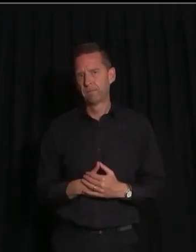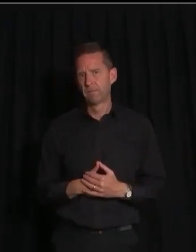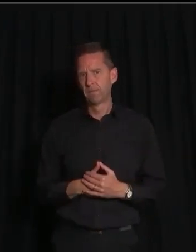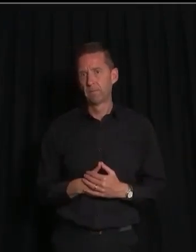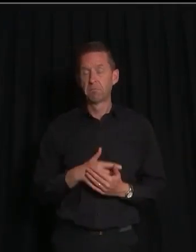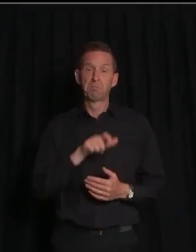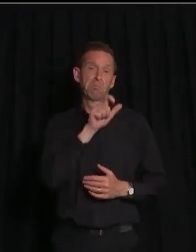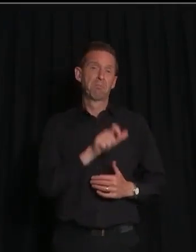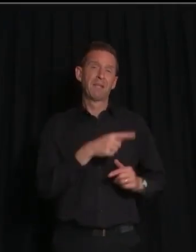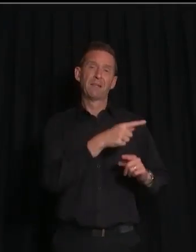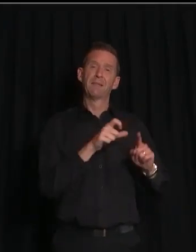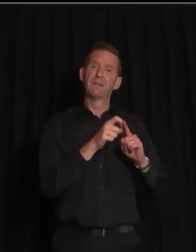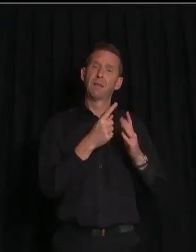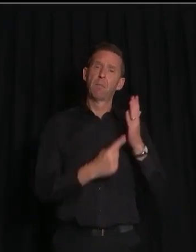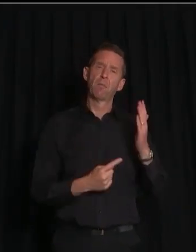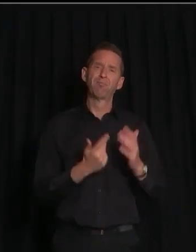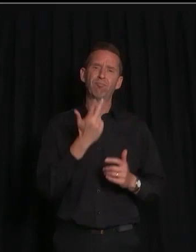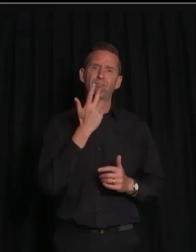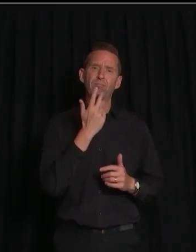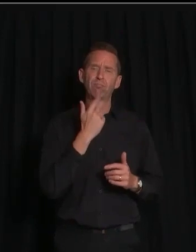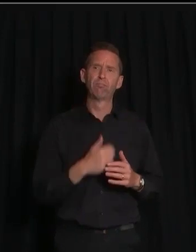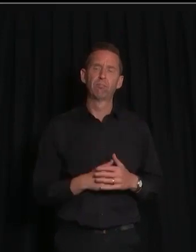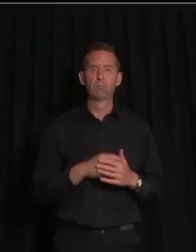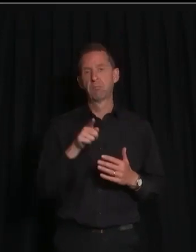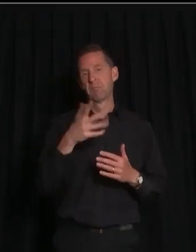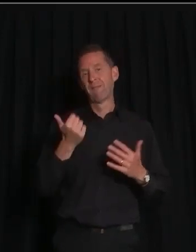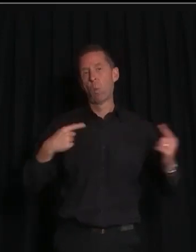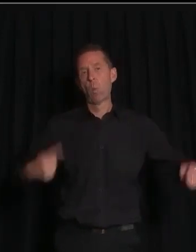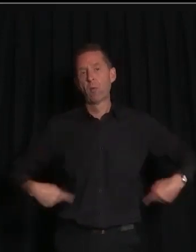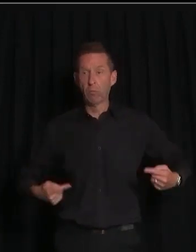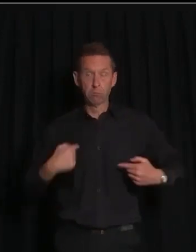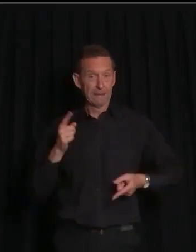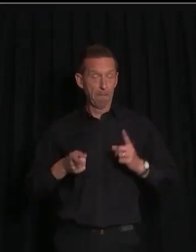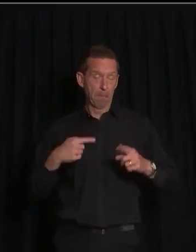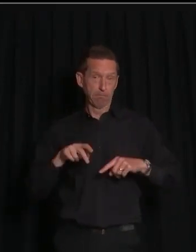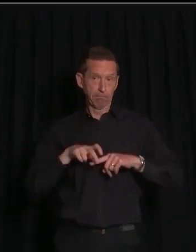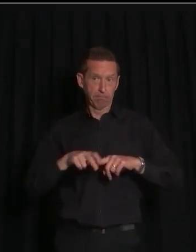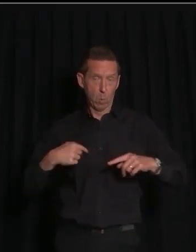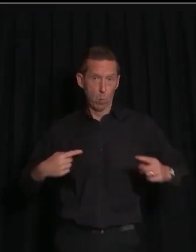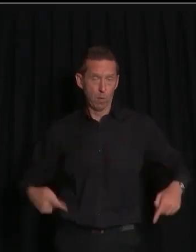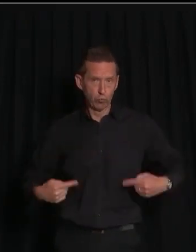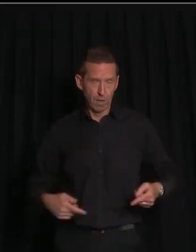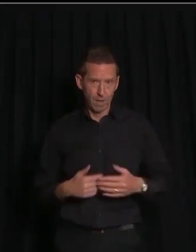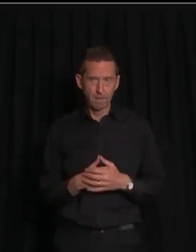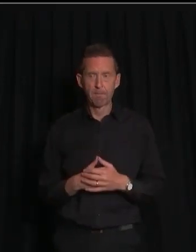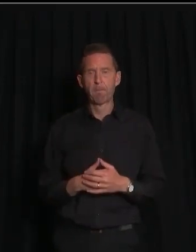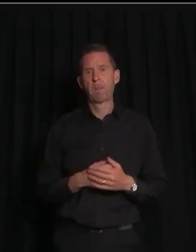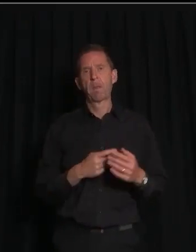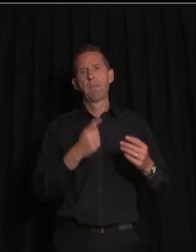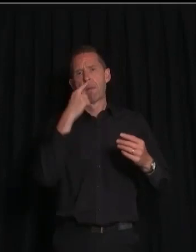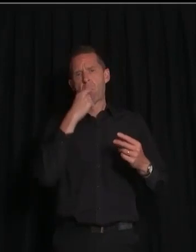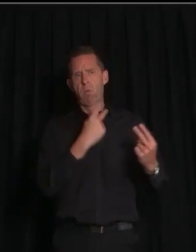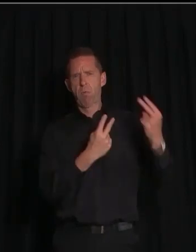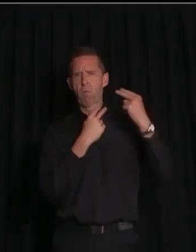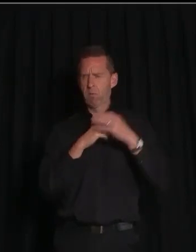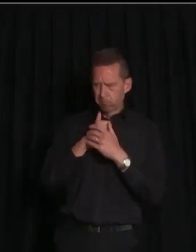especially if you use a wheelchair, which I sometimes do, and you're seen to have a